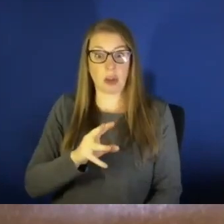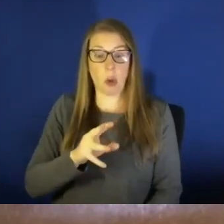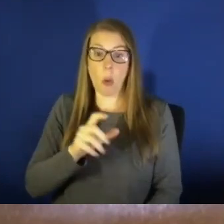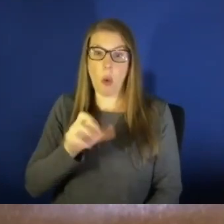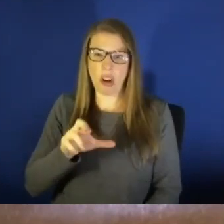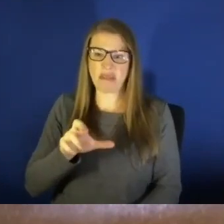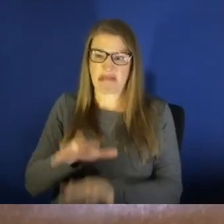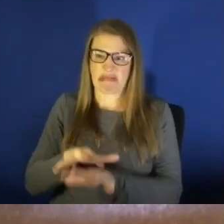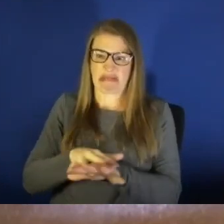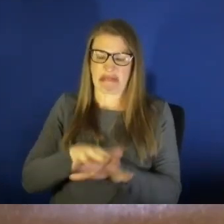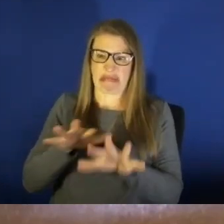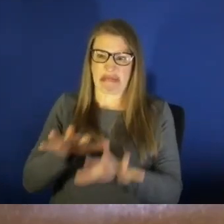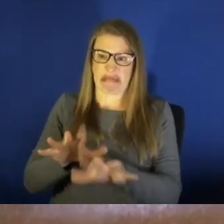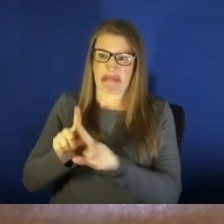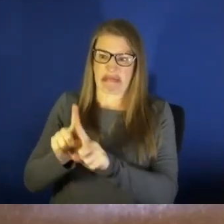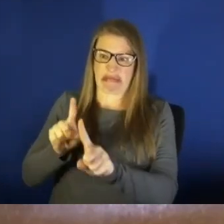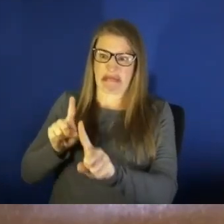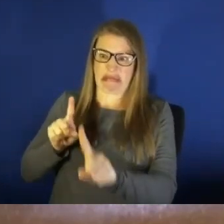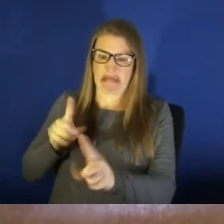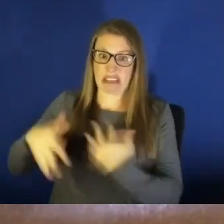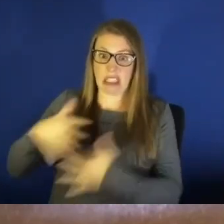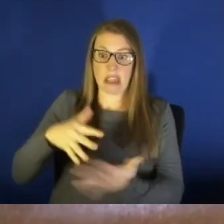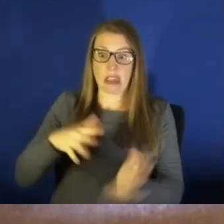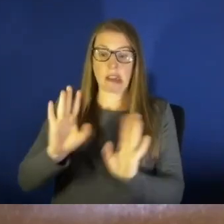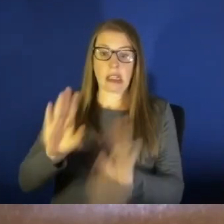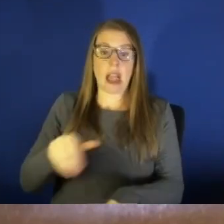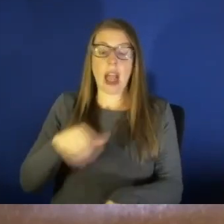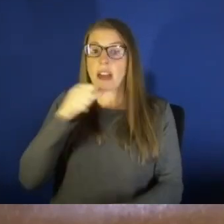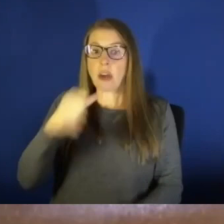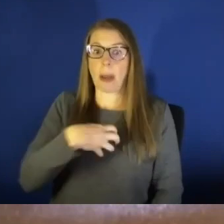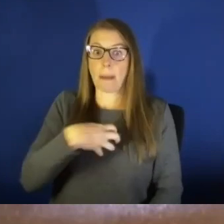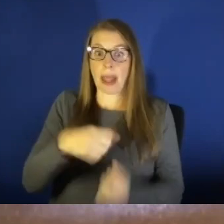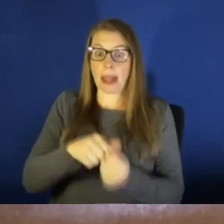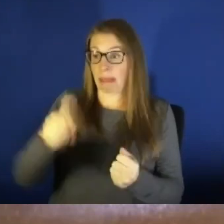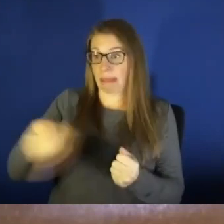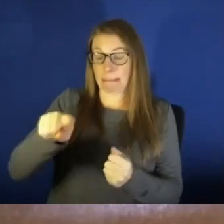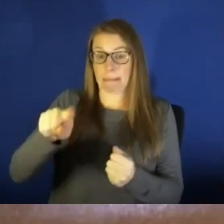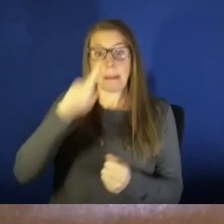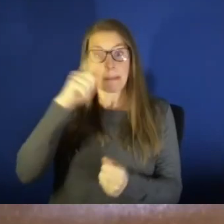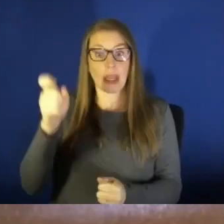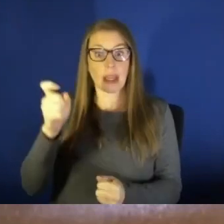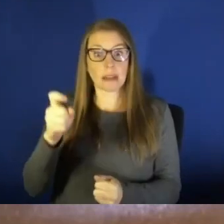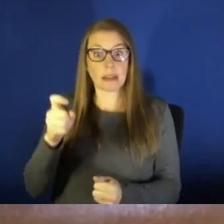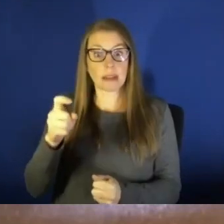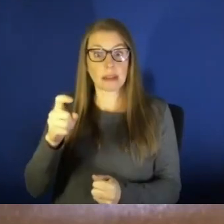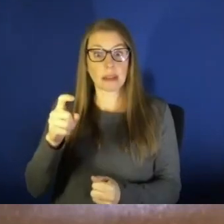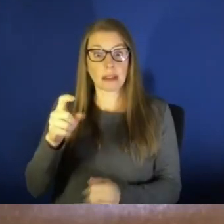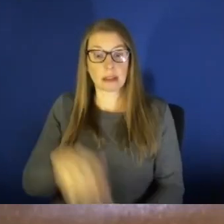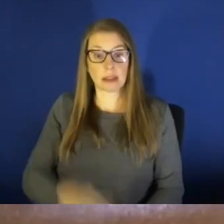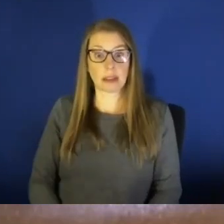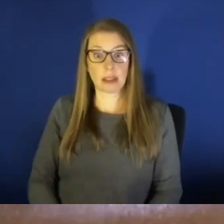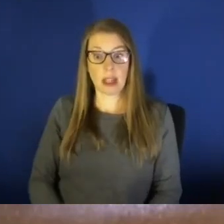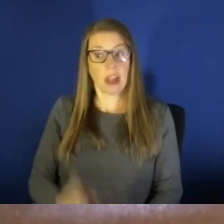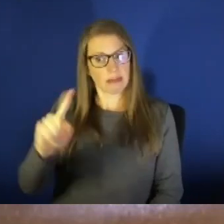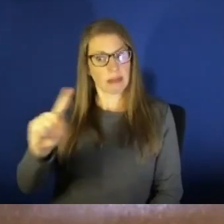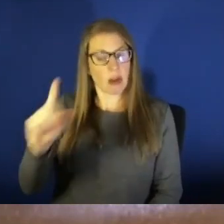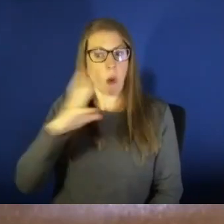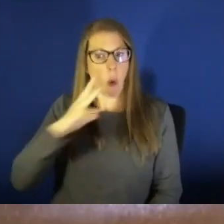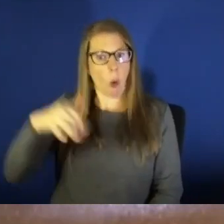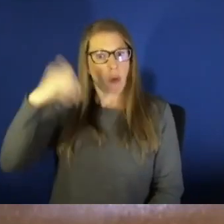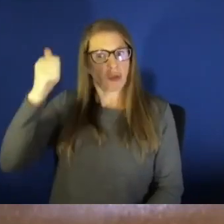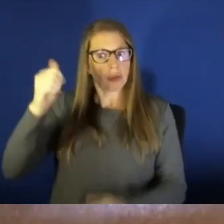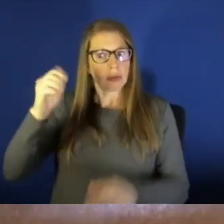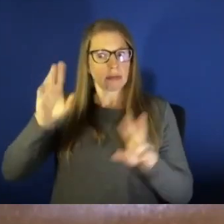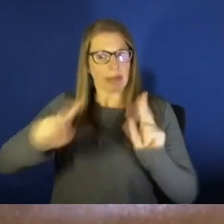heck with it. You know what I'm saying? And I don't complain to them, and because they are big boys and big girls. So I mean, you just